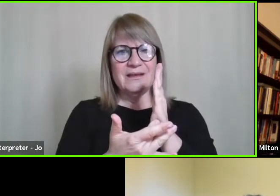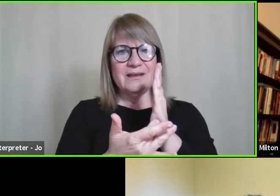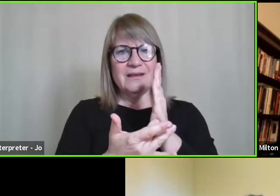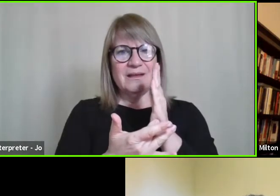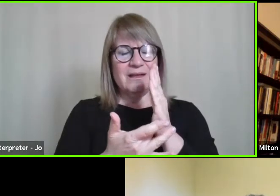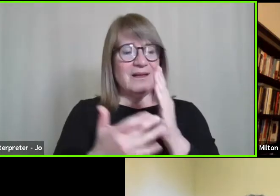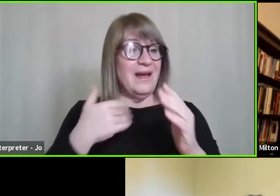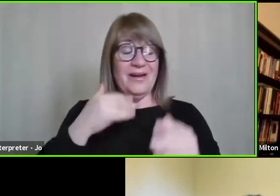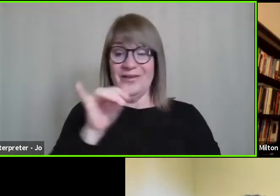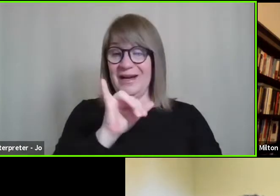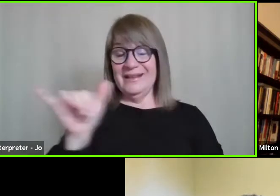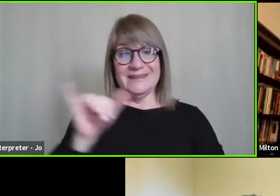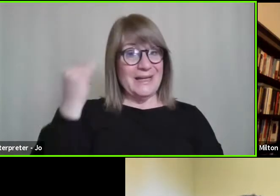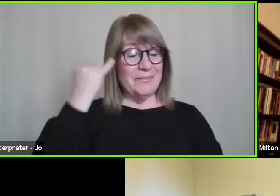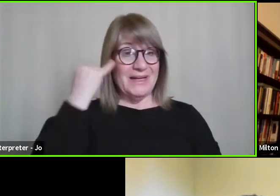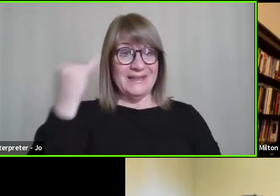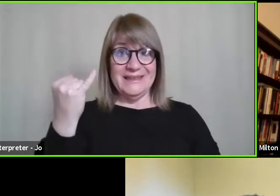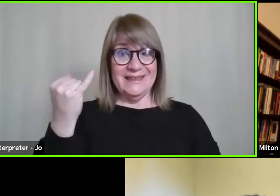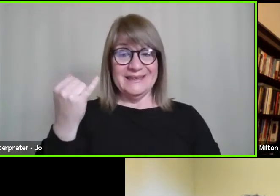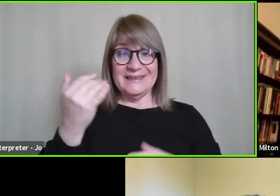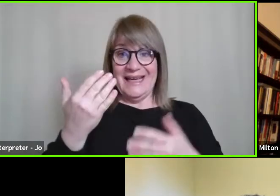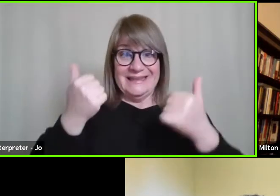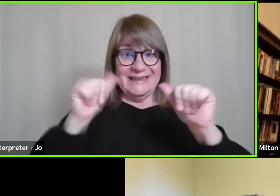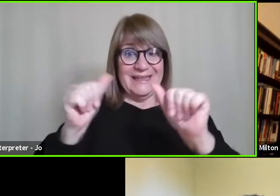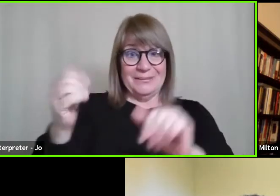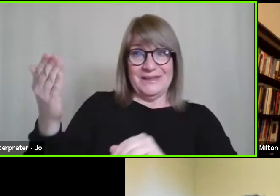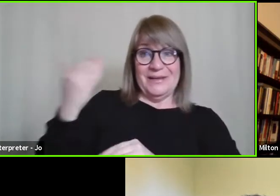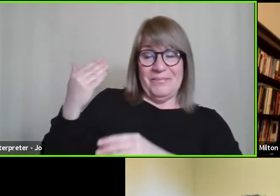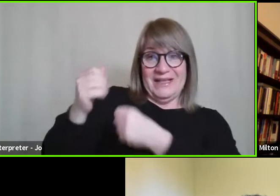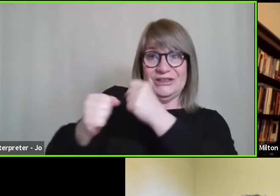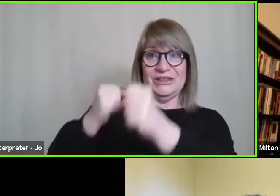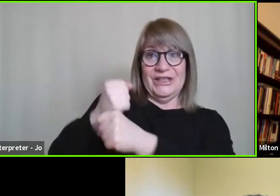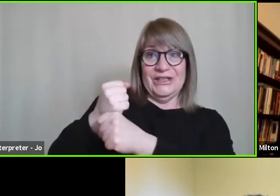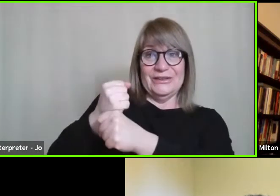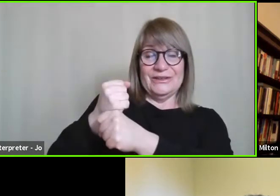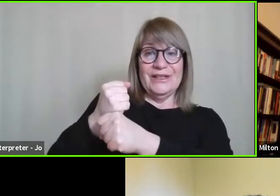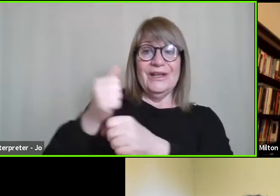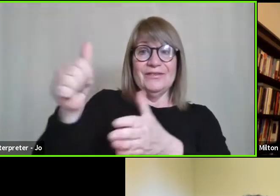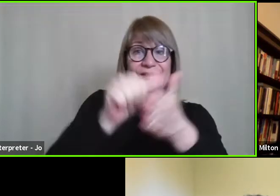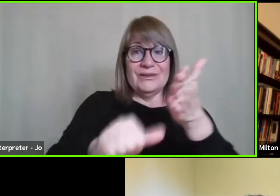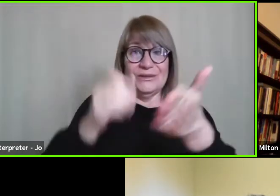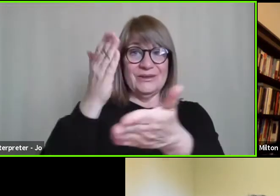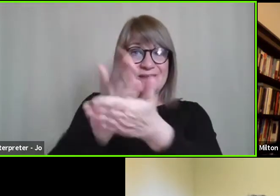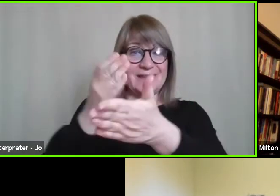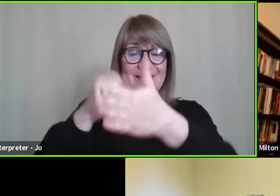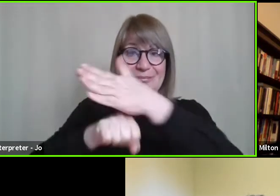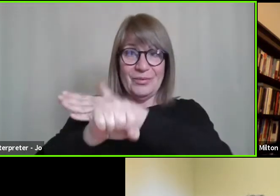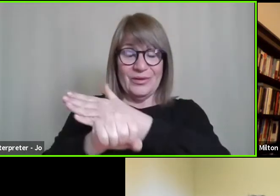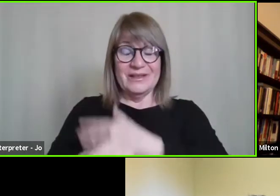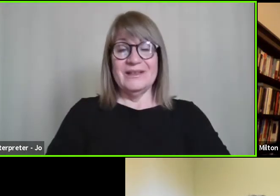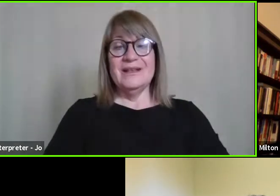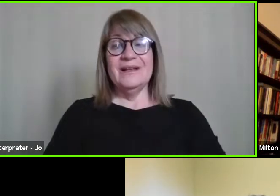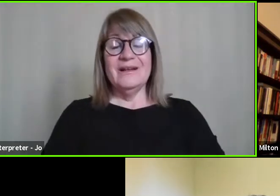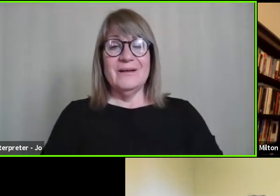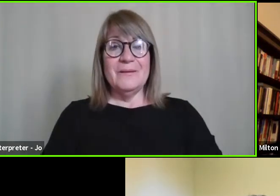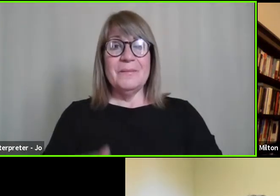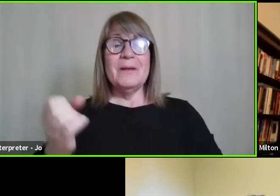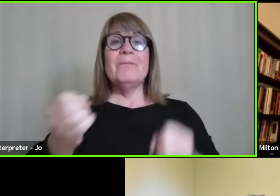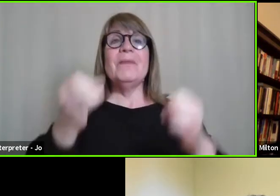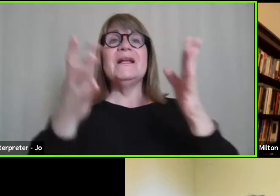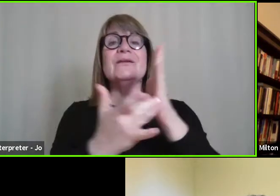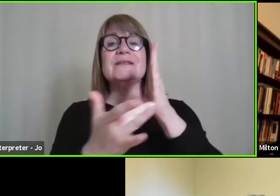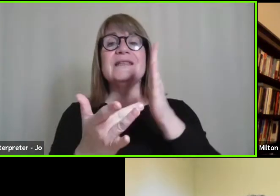um in previous years and again it's important to note that so many of those technologies were preoccupied with sort